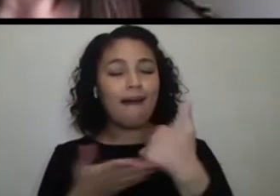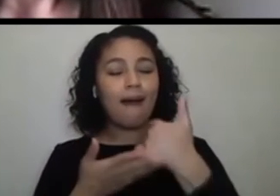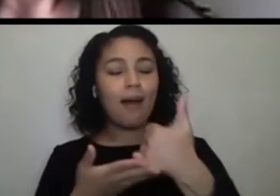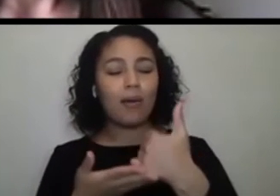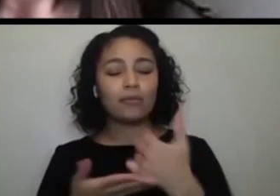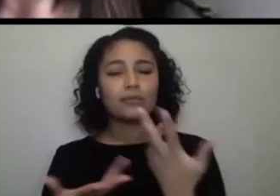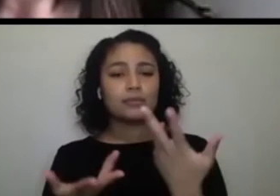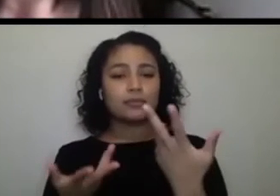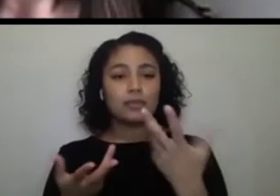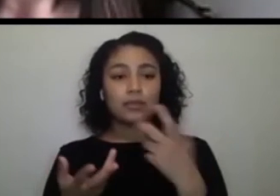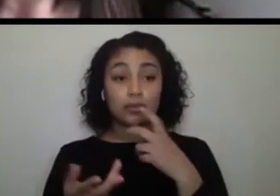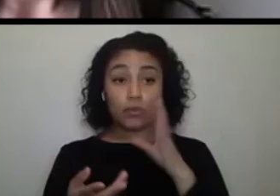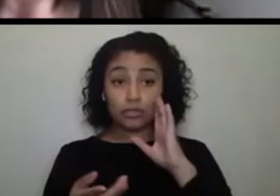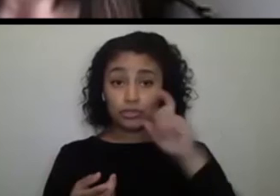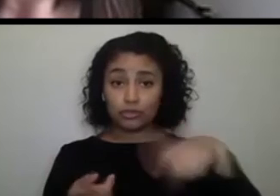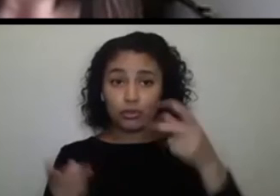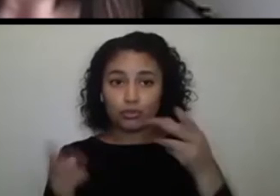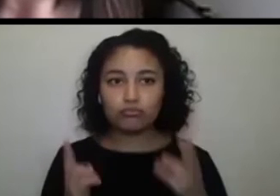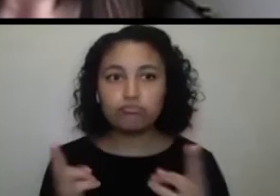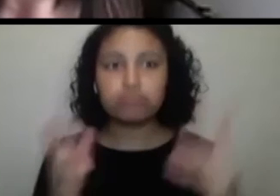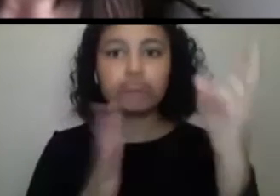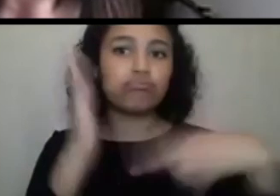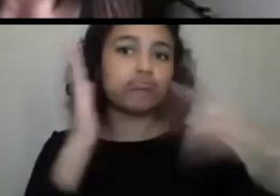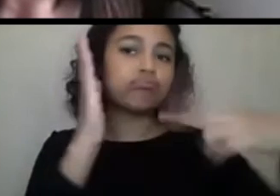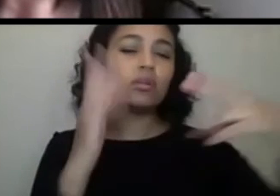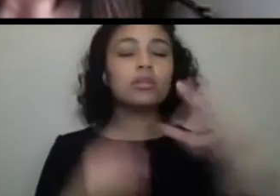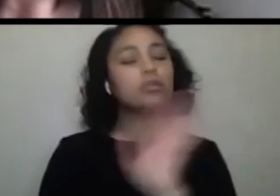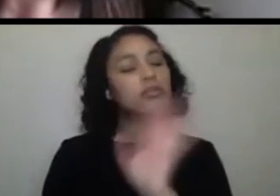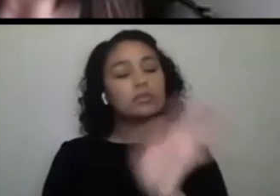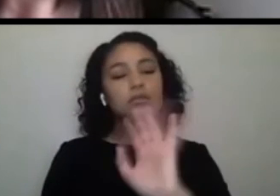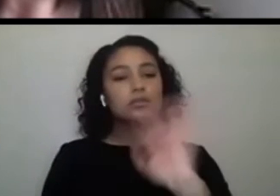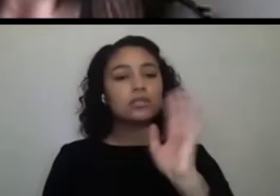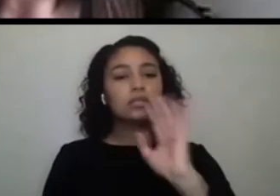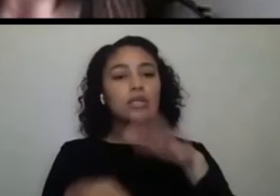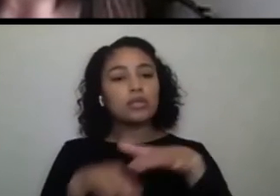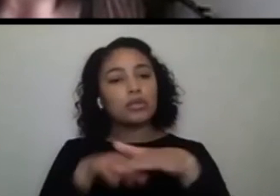it's almost like directed play. I've spent a lot of